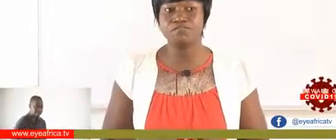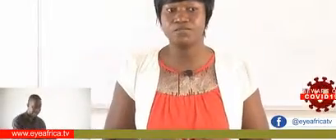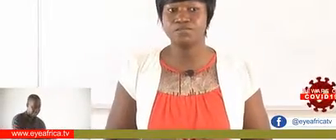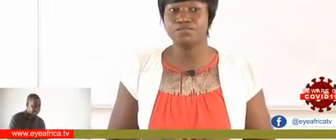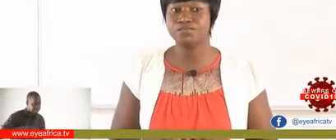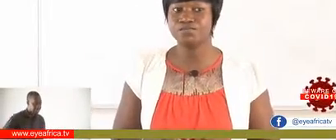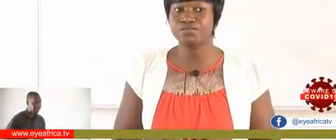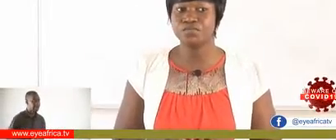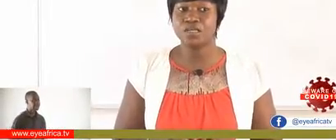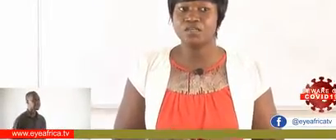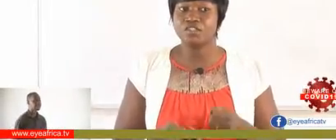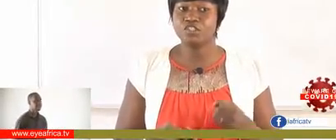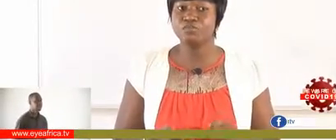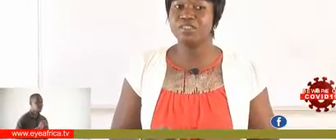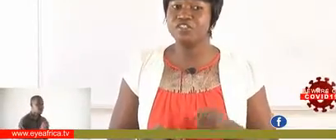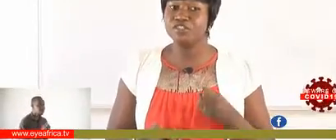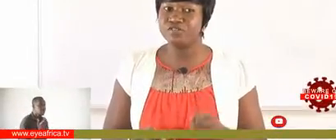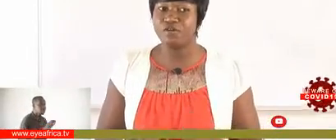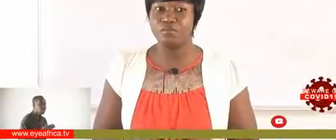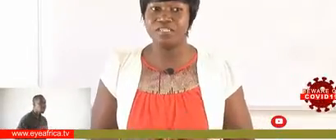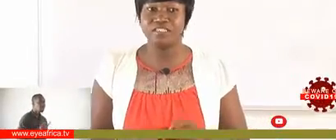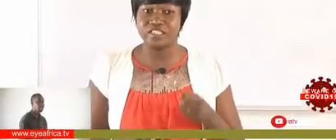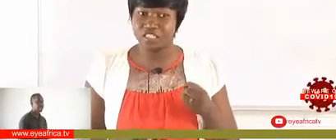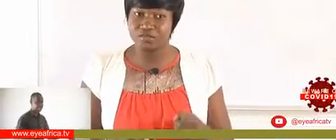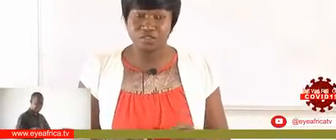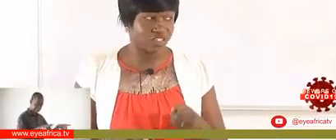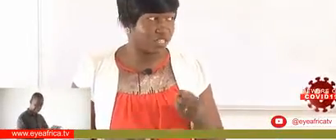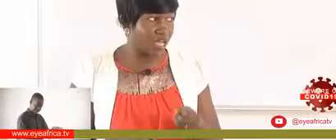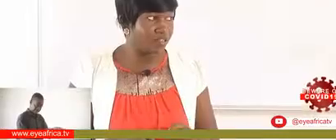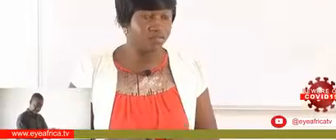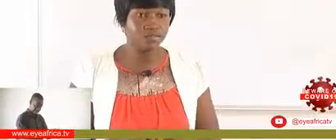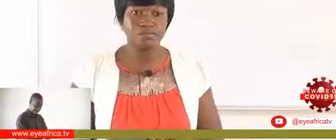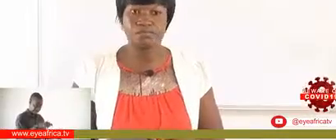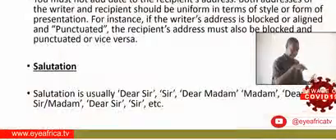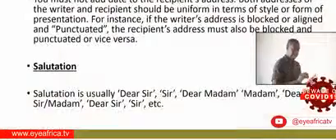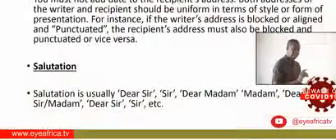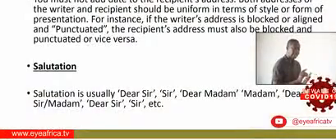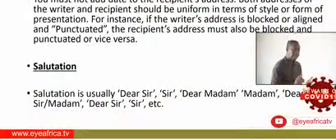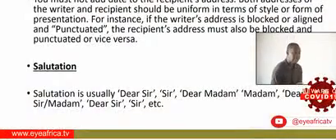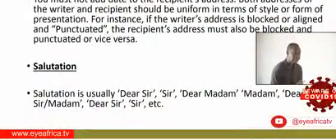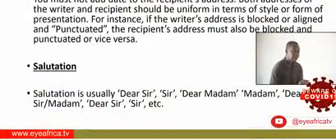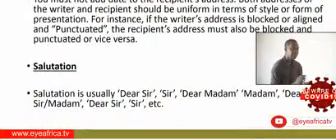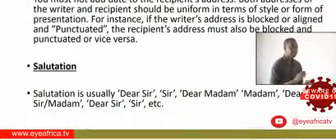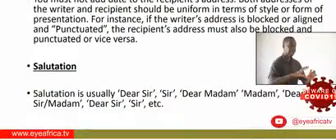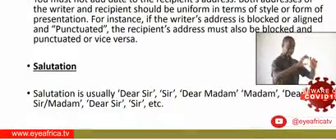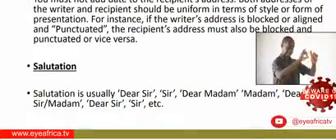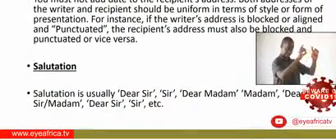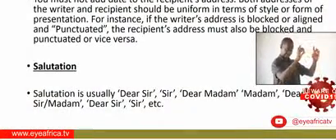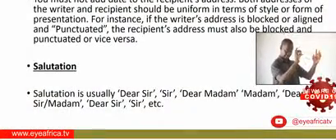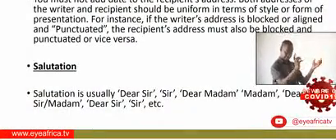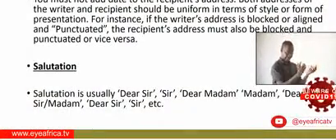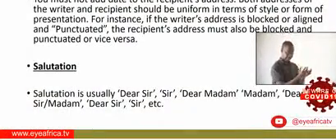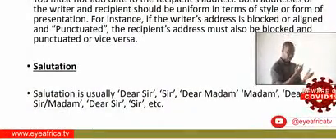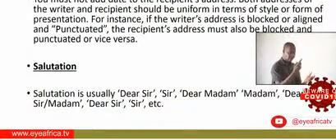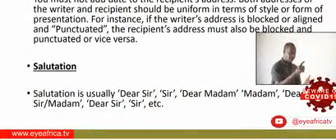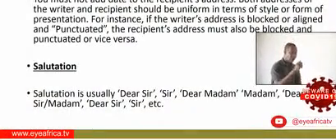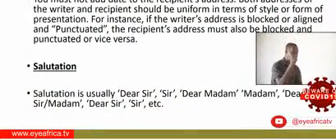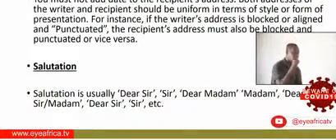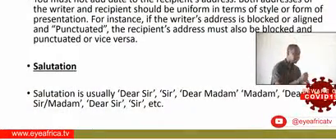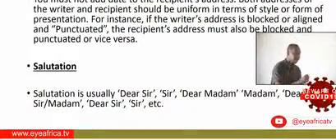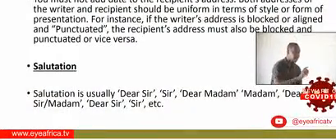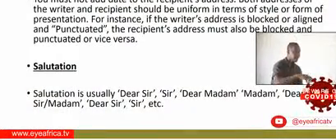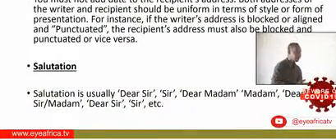recipient should be uniform in terms of style, or form